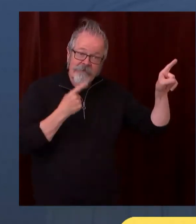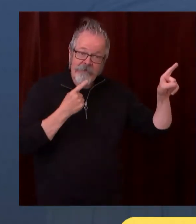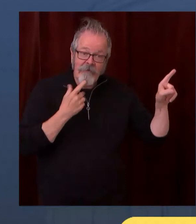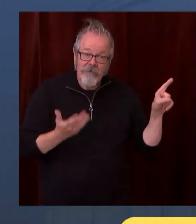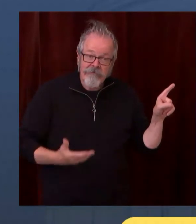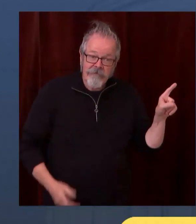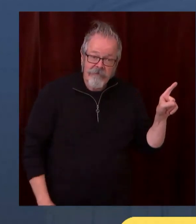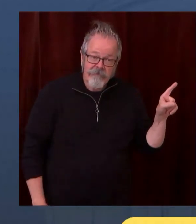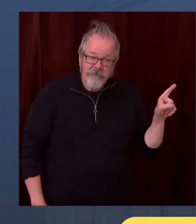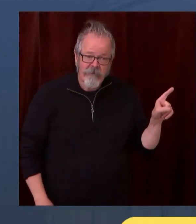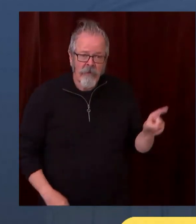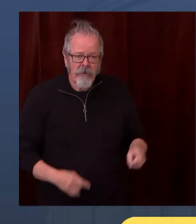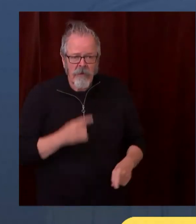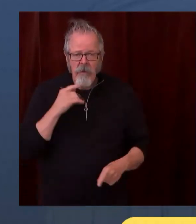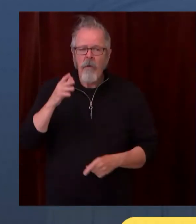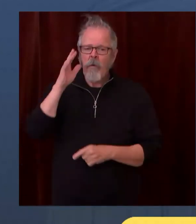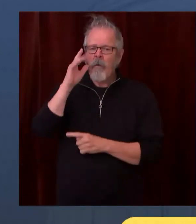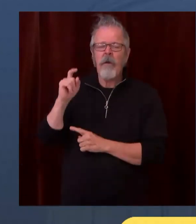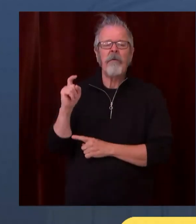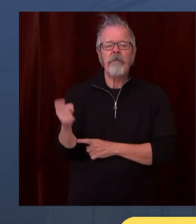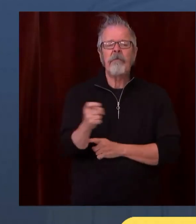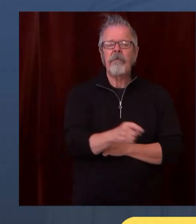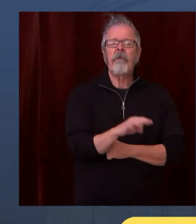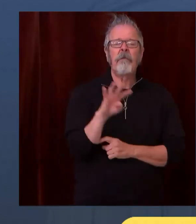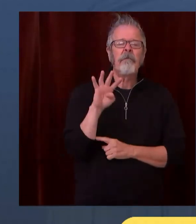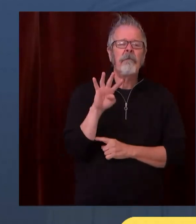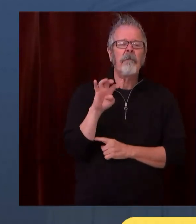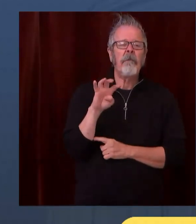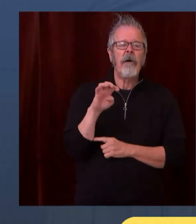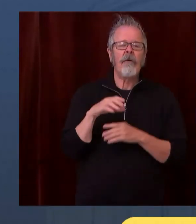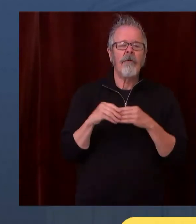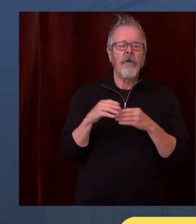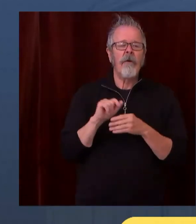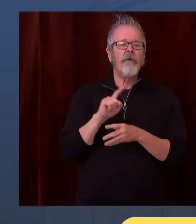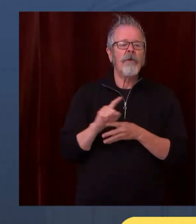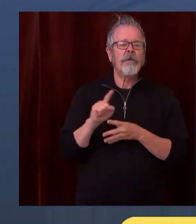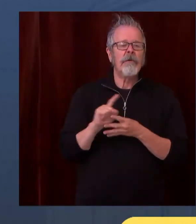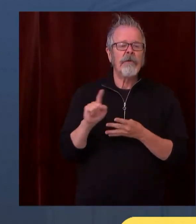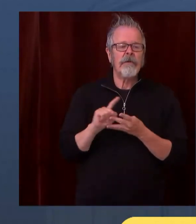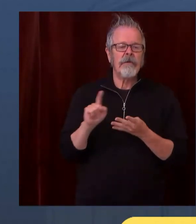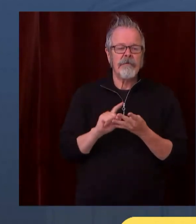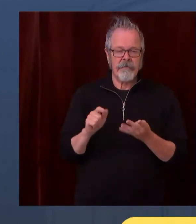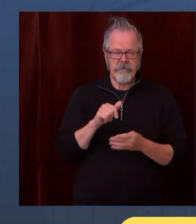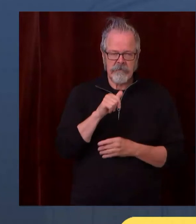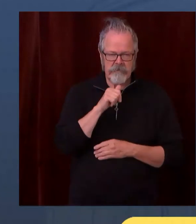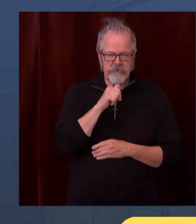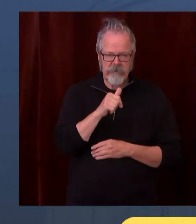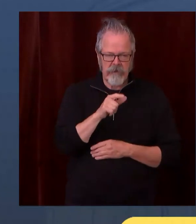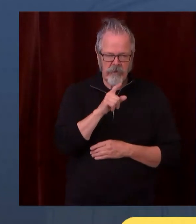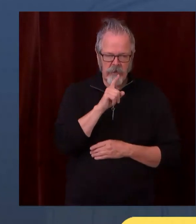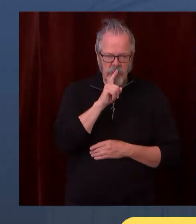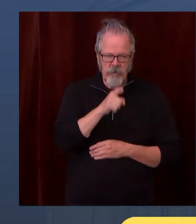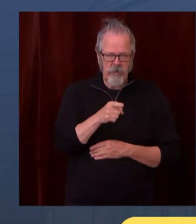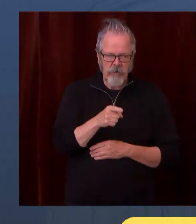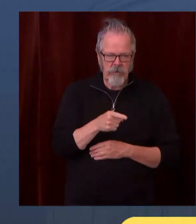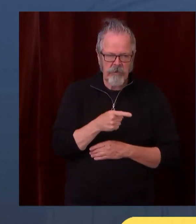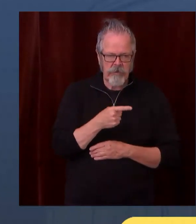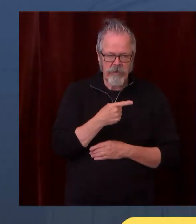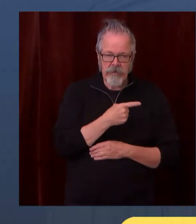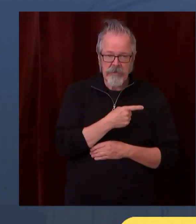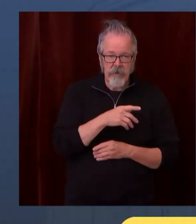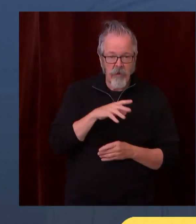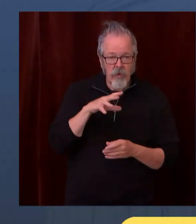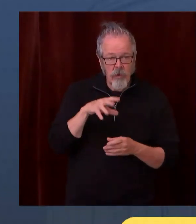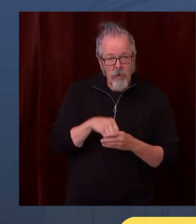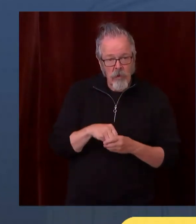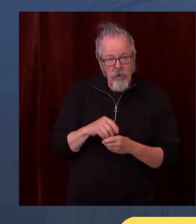that we already give for unemployment compensation. So it's really only a $300 additional benefit potentially. And so it's